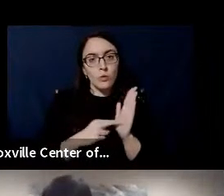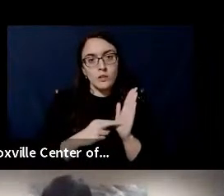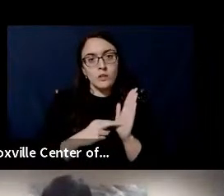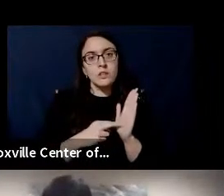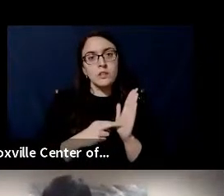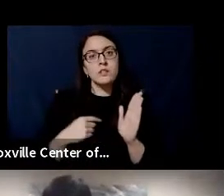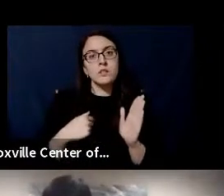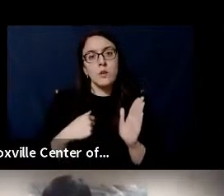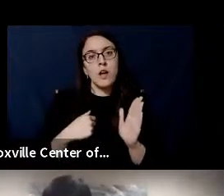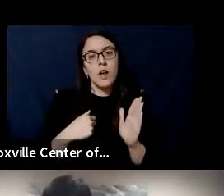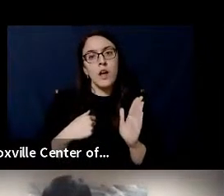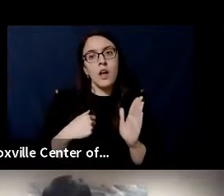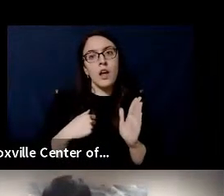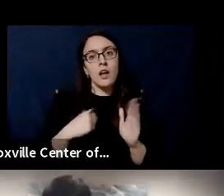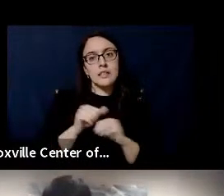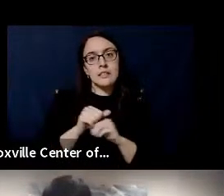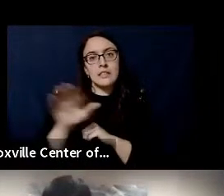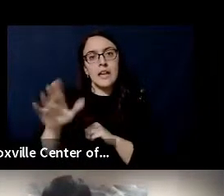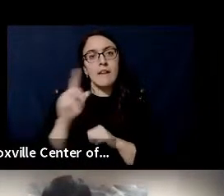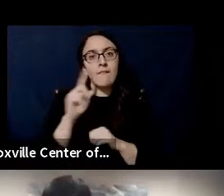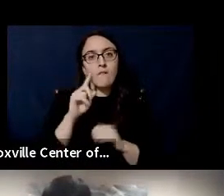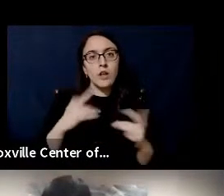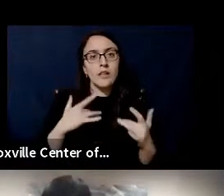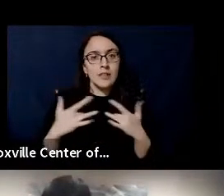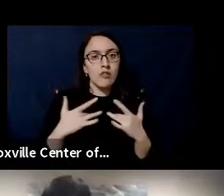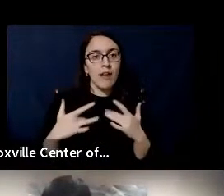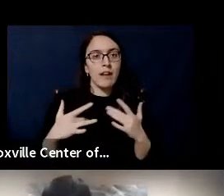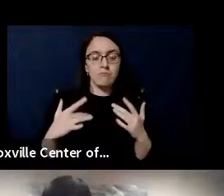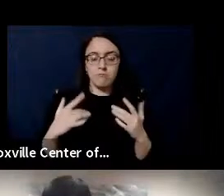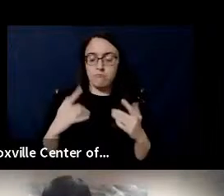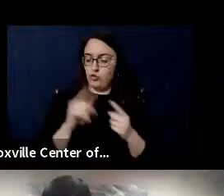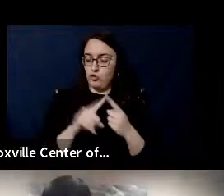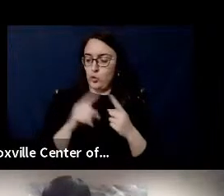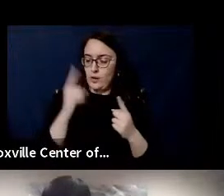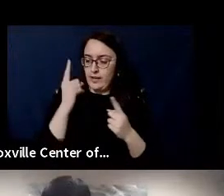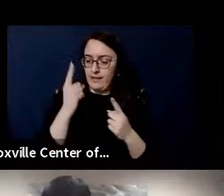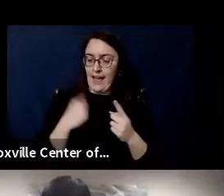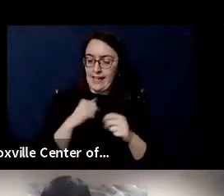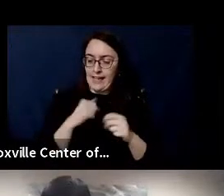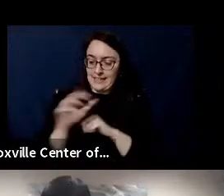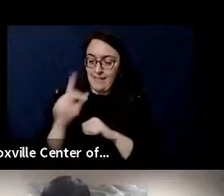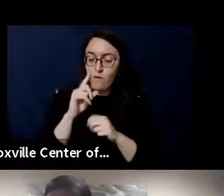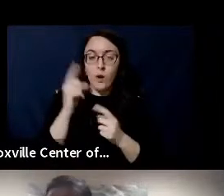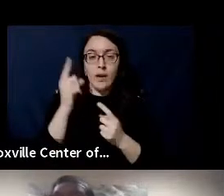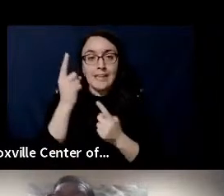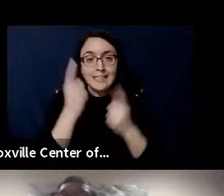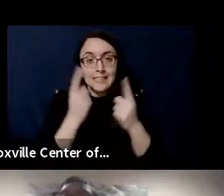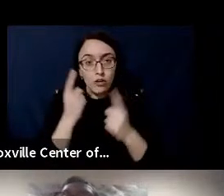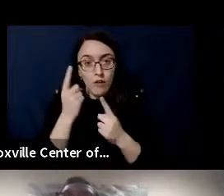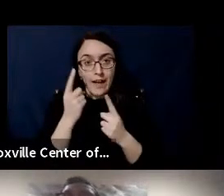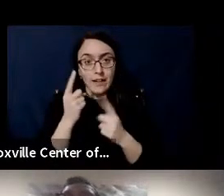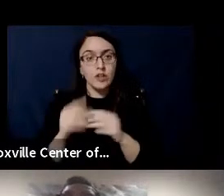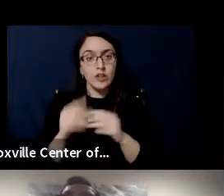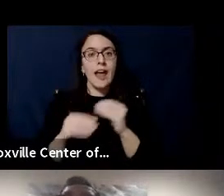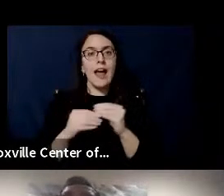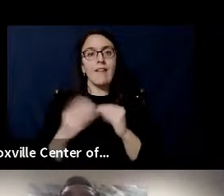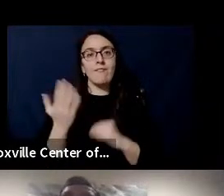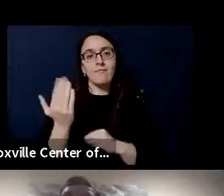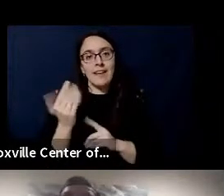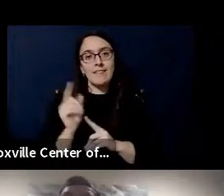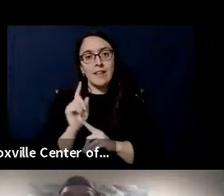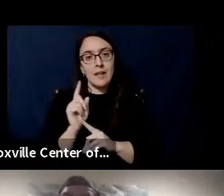in for consideration to add a 15-minute board member comment period to public